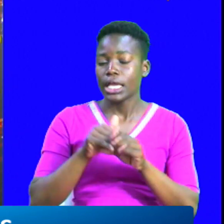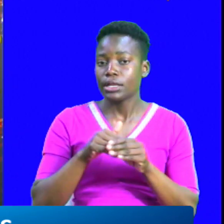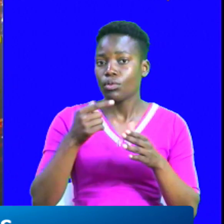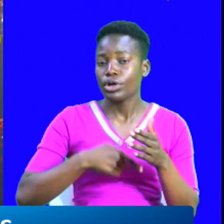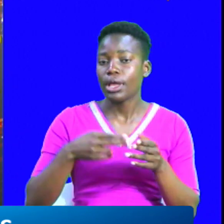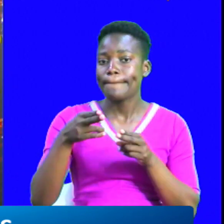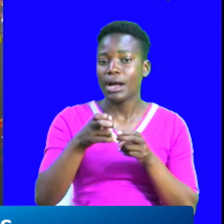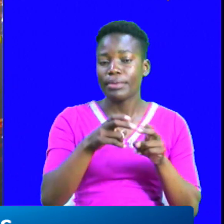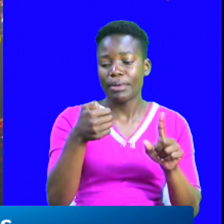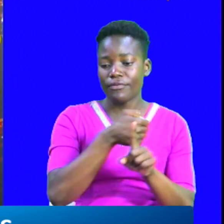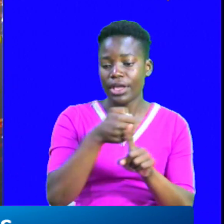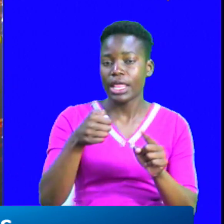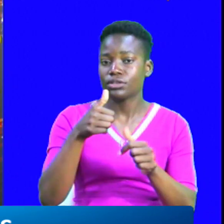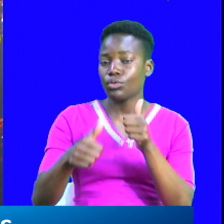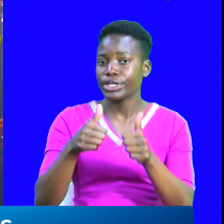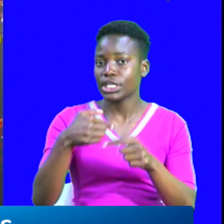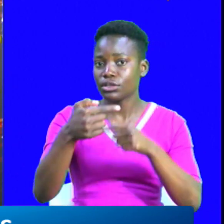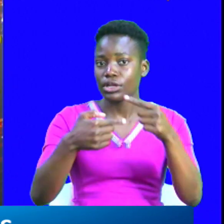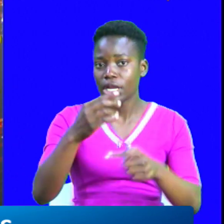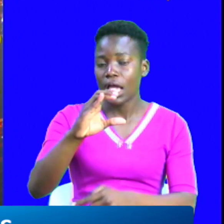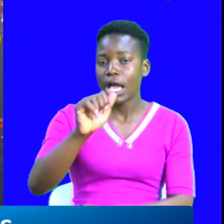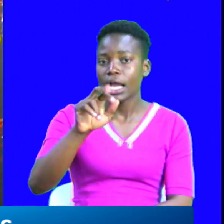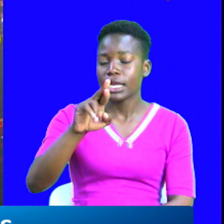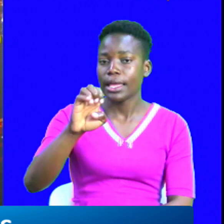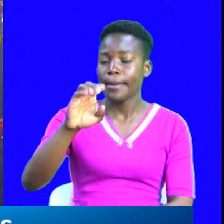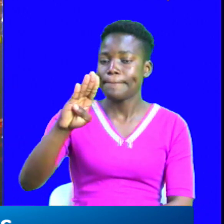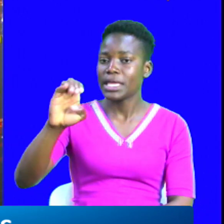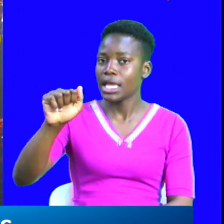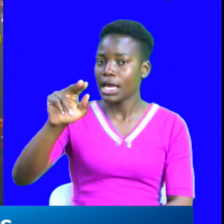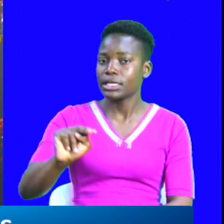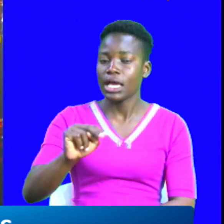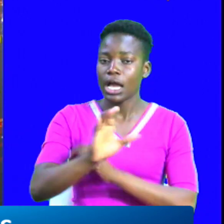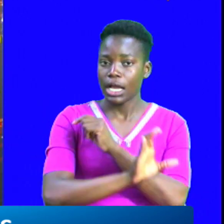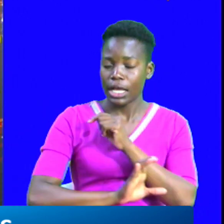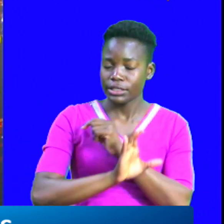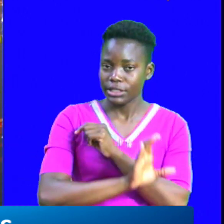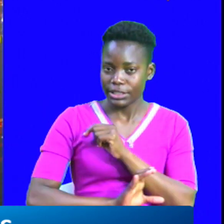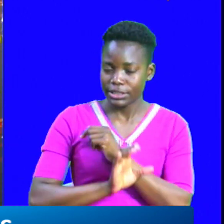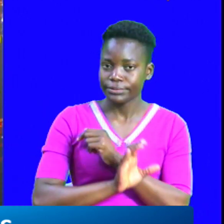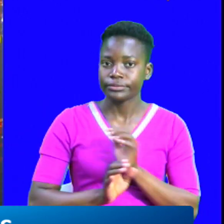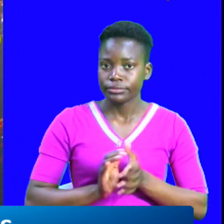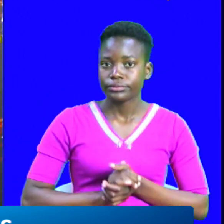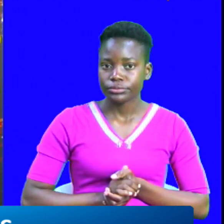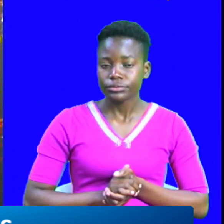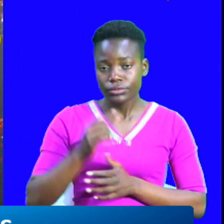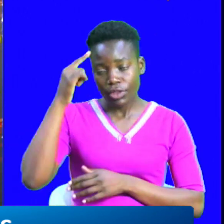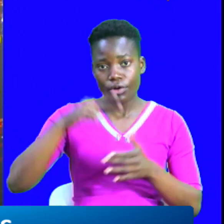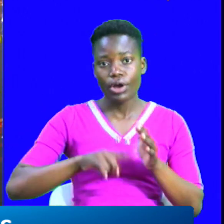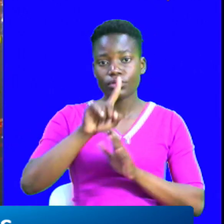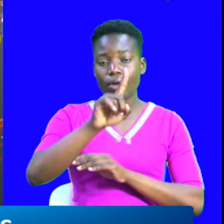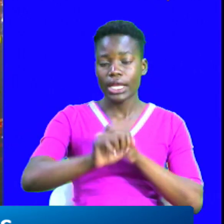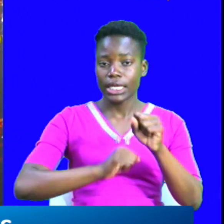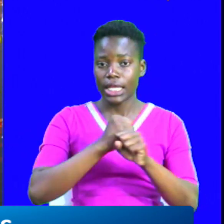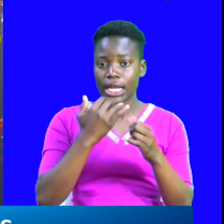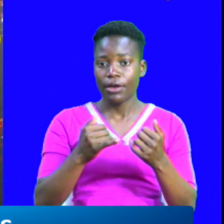that has rocked the Caribbean country's capital, Port-au-Prince, for over a year. Now,